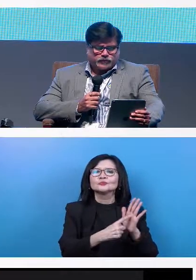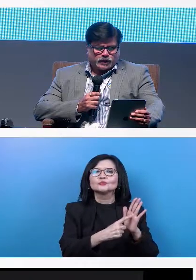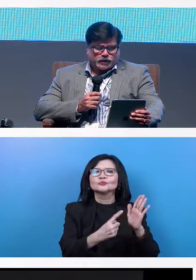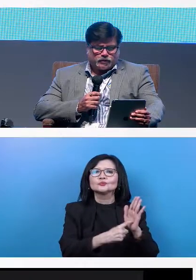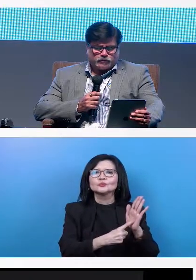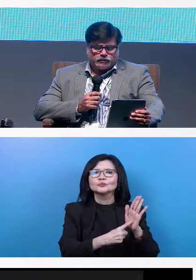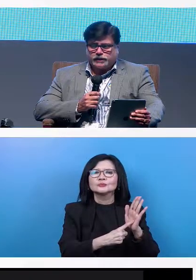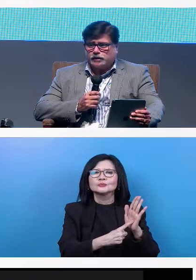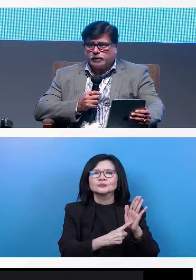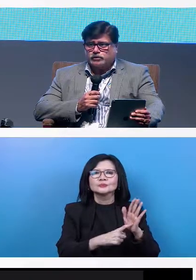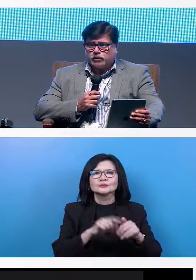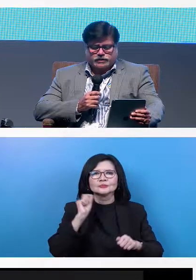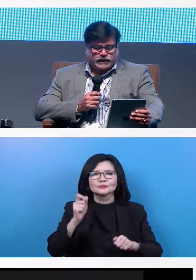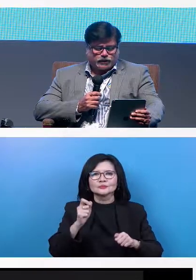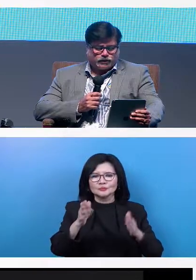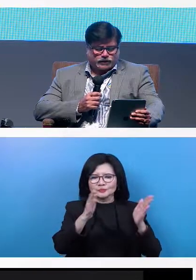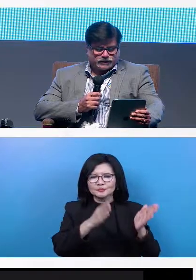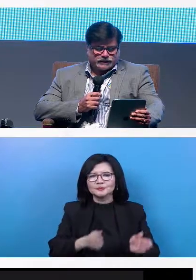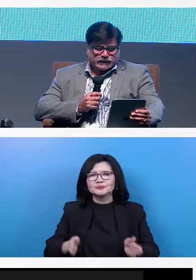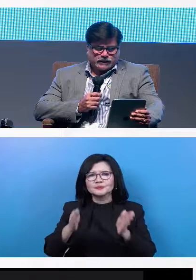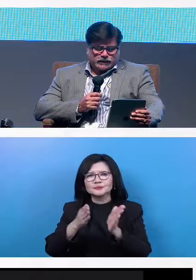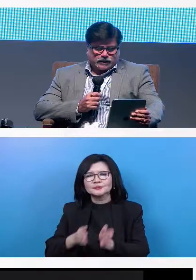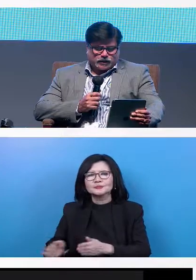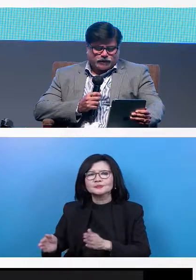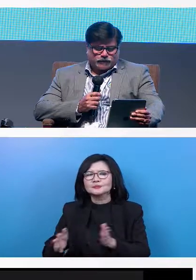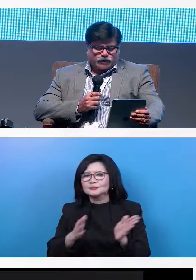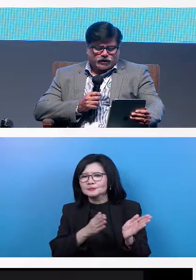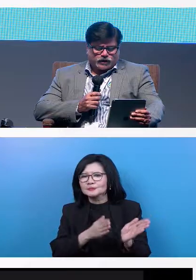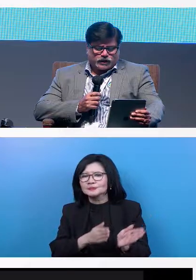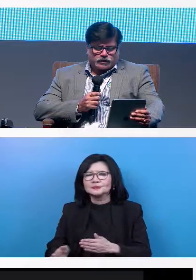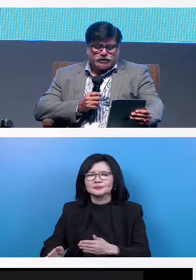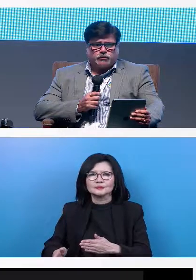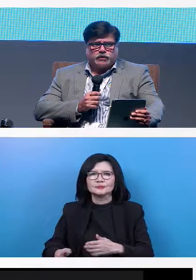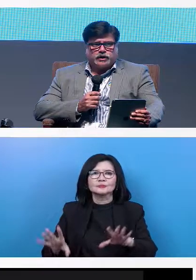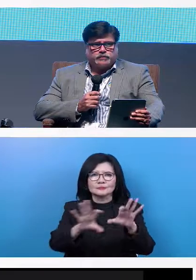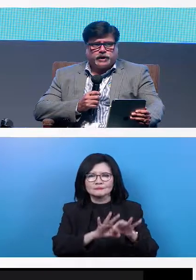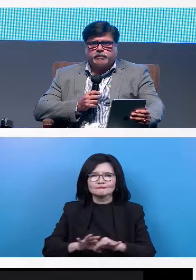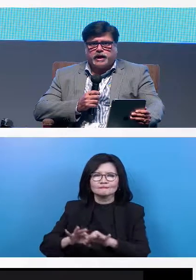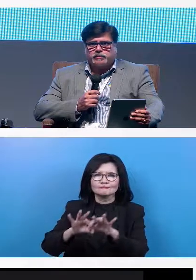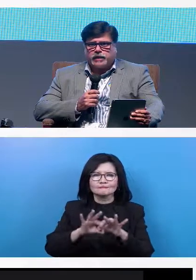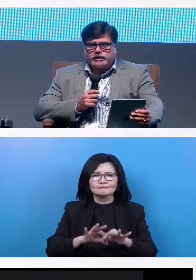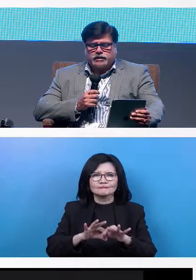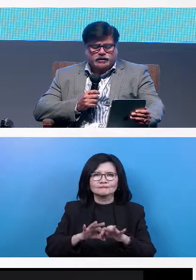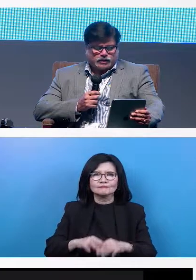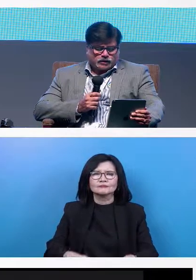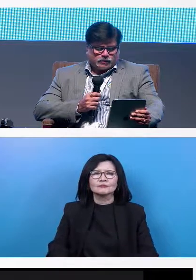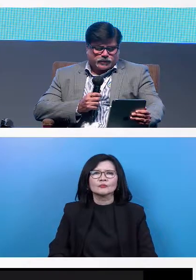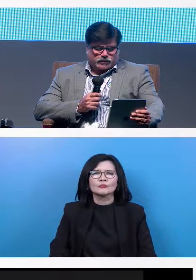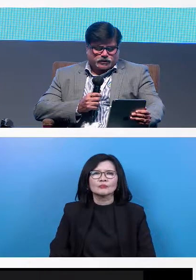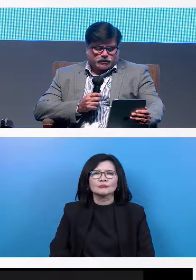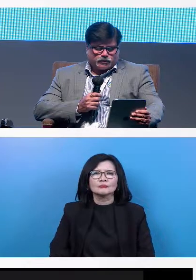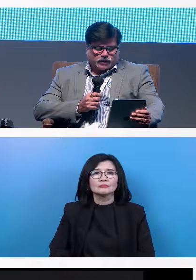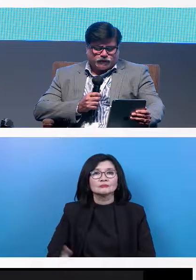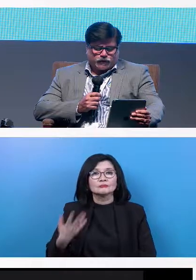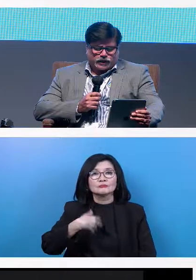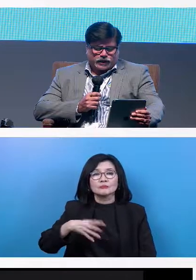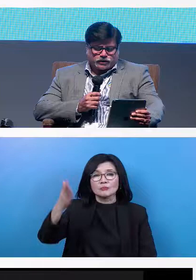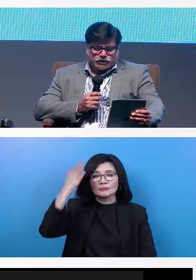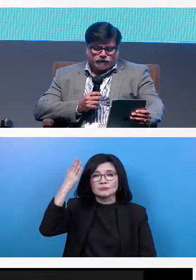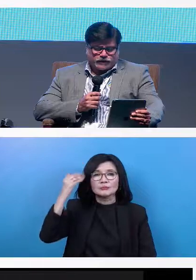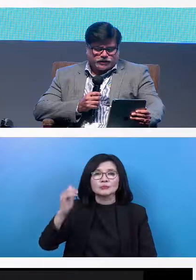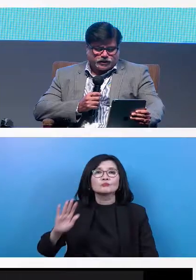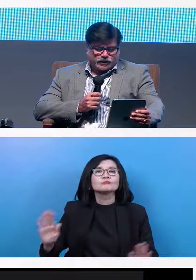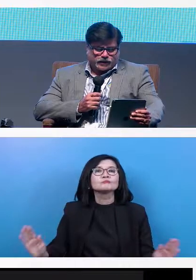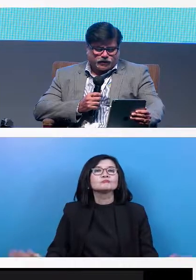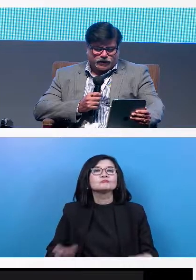planning amongst all the stakeholders. We've all heard the word build back better, but the word